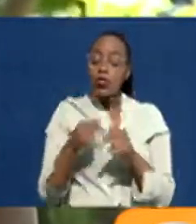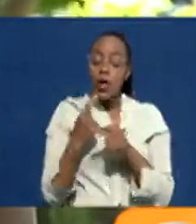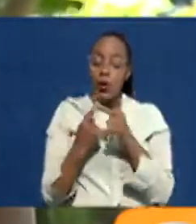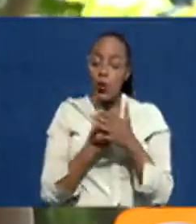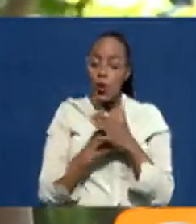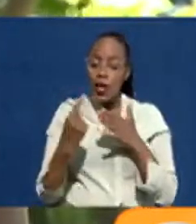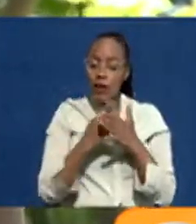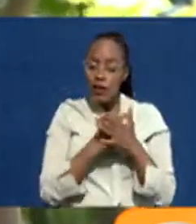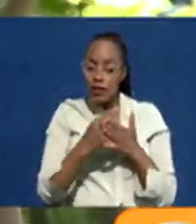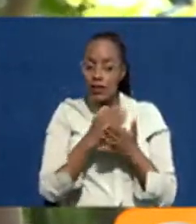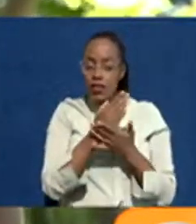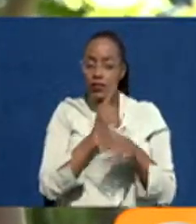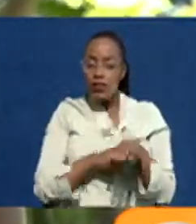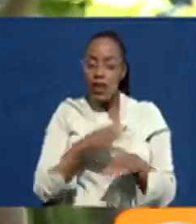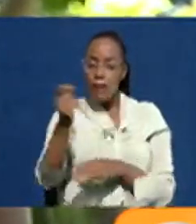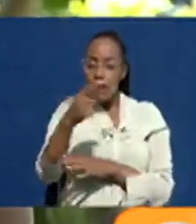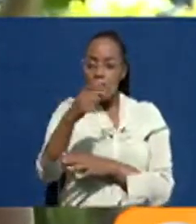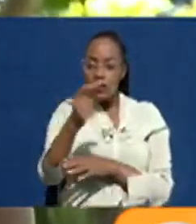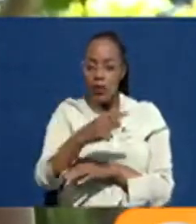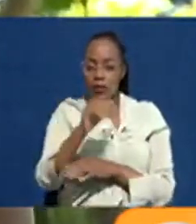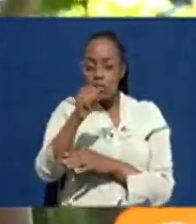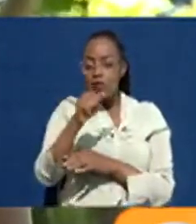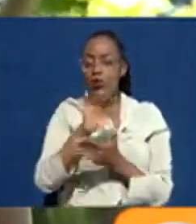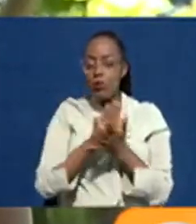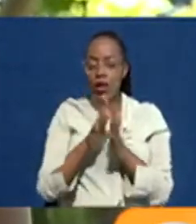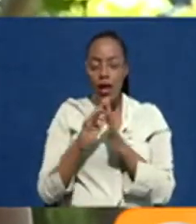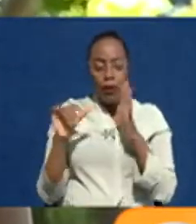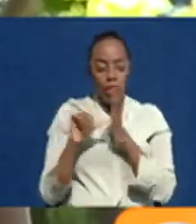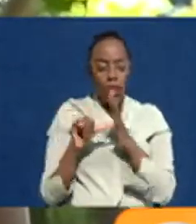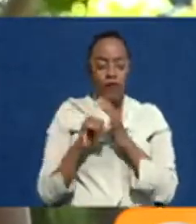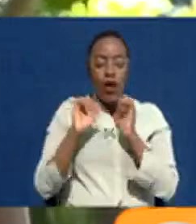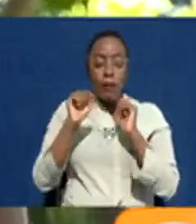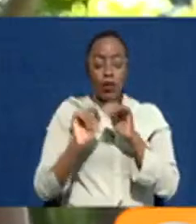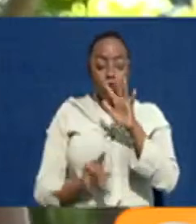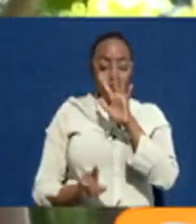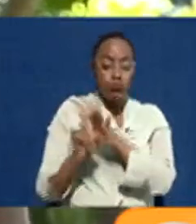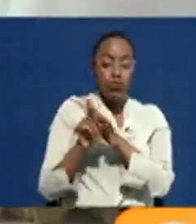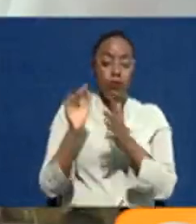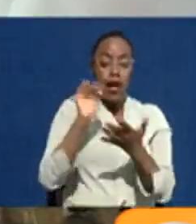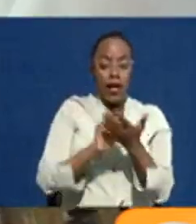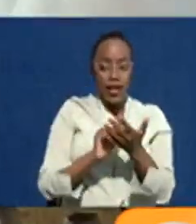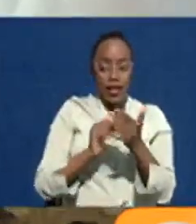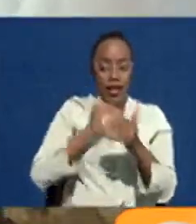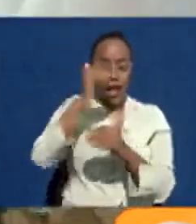sometimes months, and sometimes can be chronic, and you can have relapses after some time.